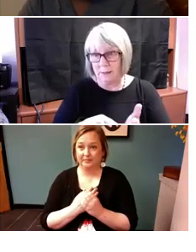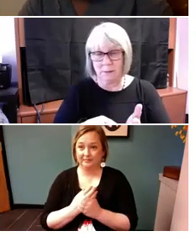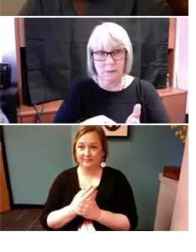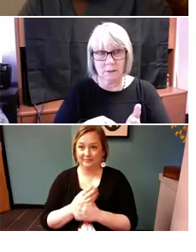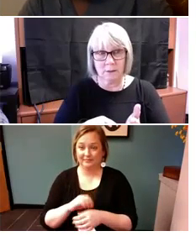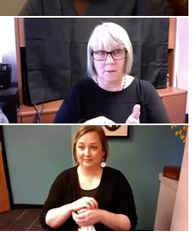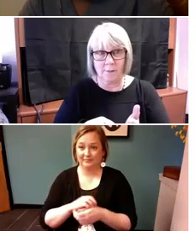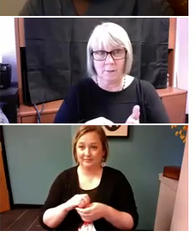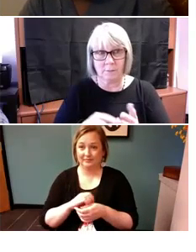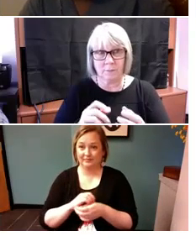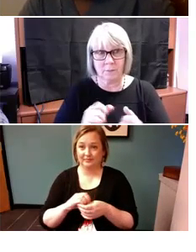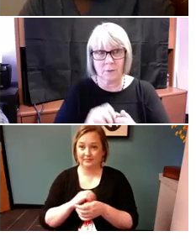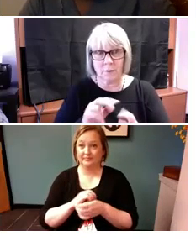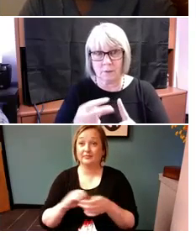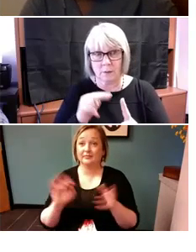irrespective of